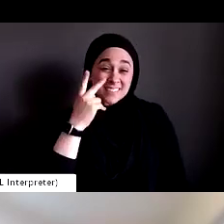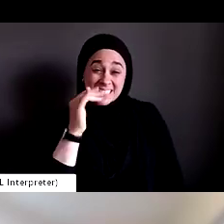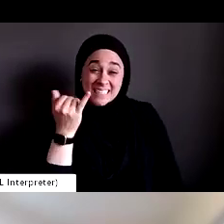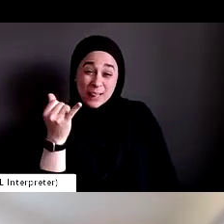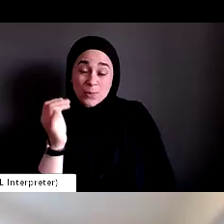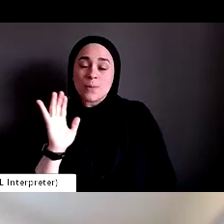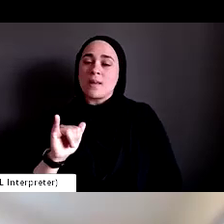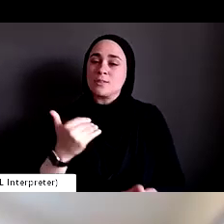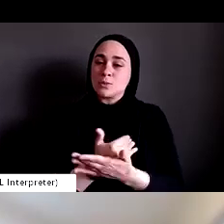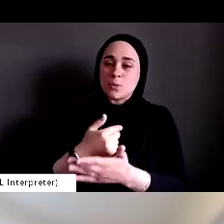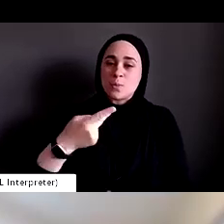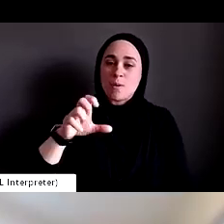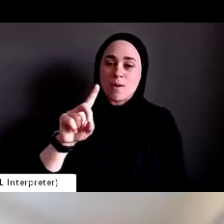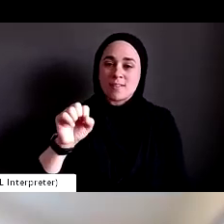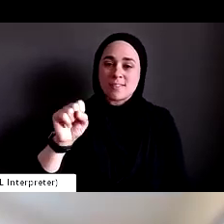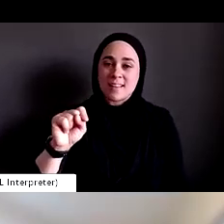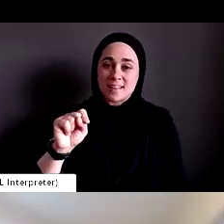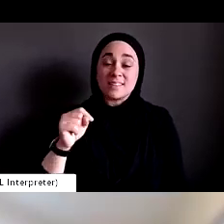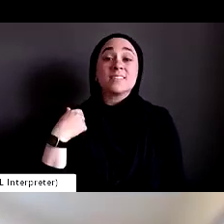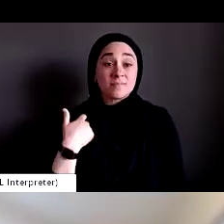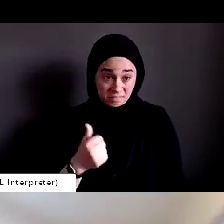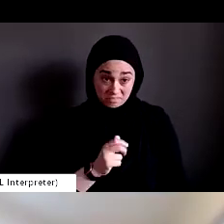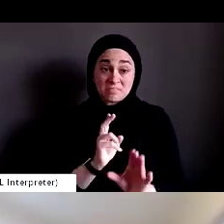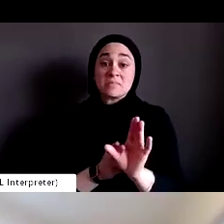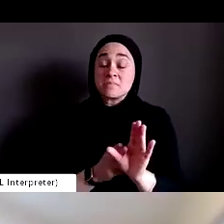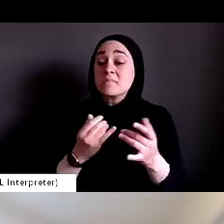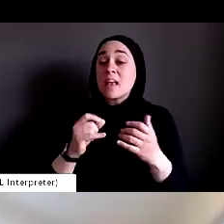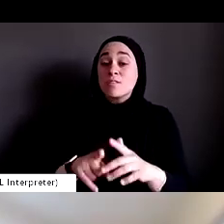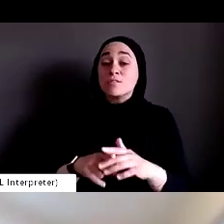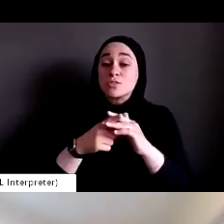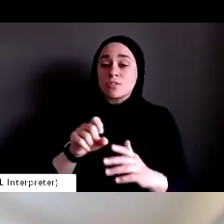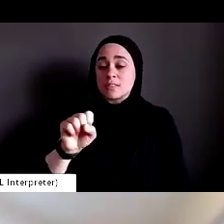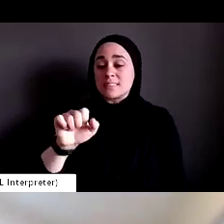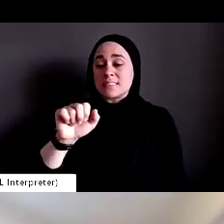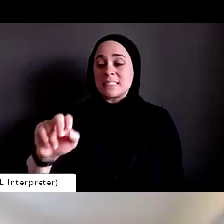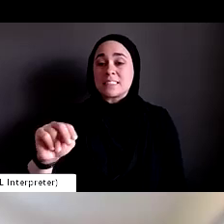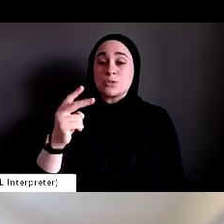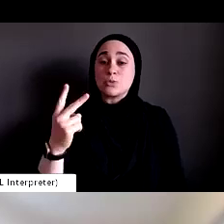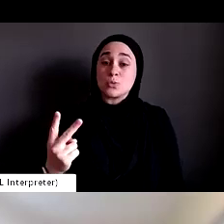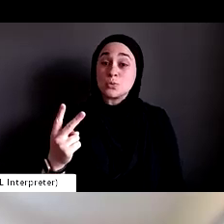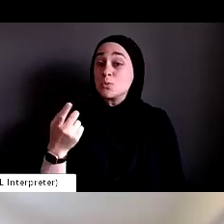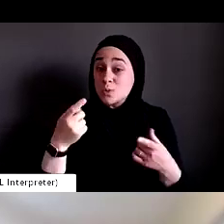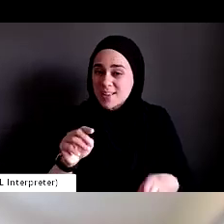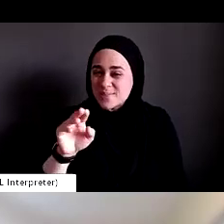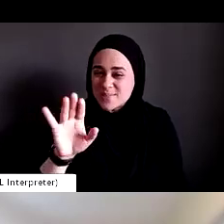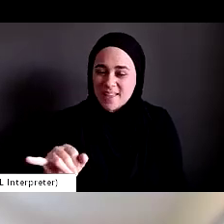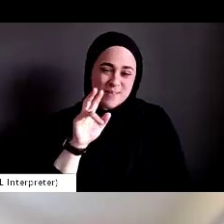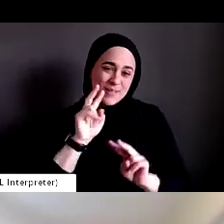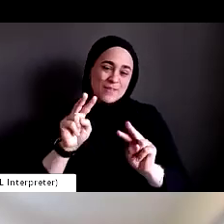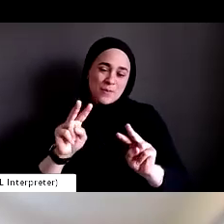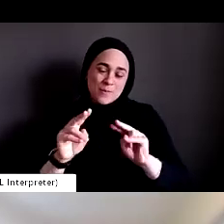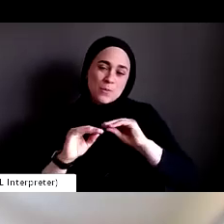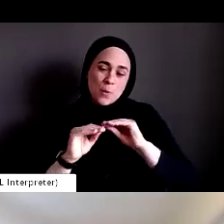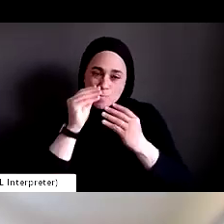myself on those conversations. We're going into season 2 starting in May, and we're looking forward to that. The other thing that we